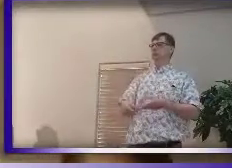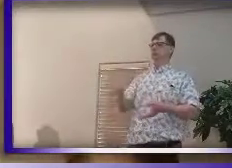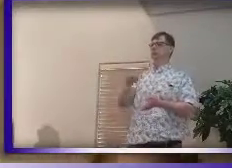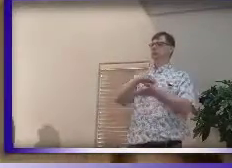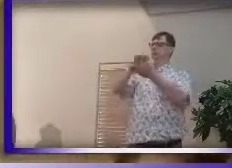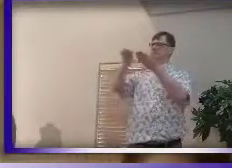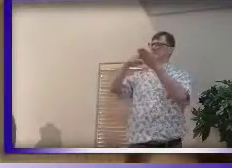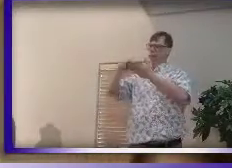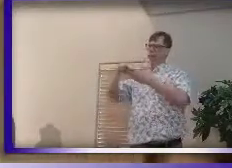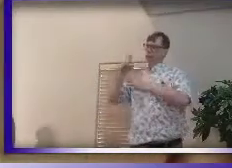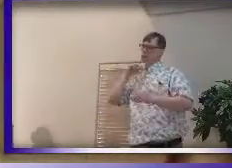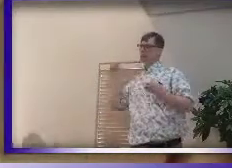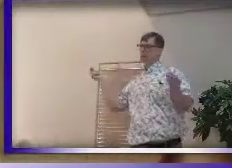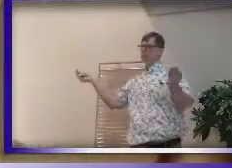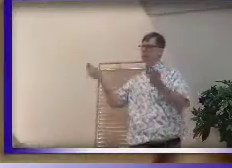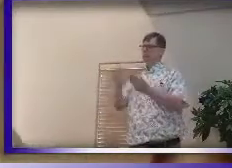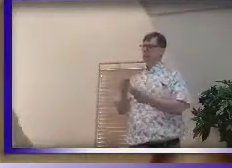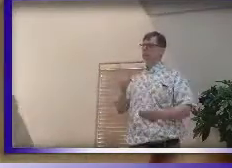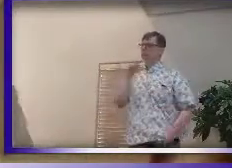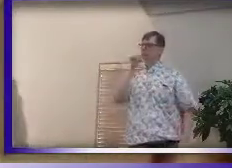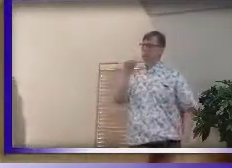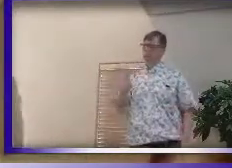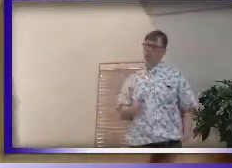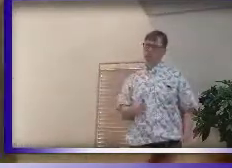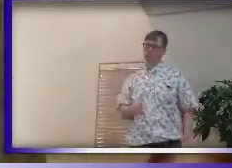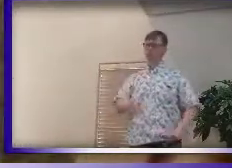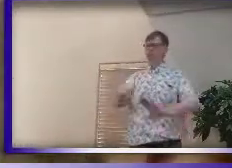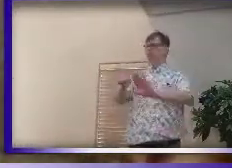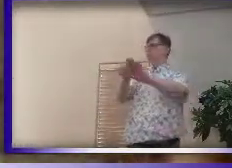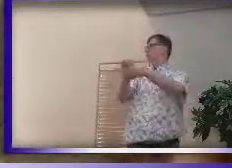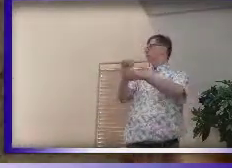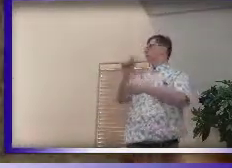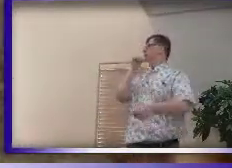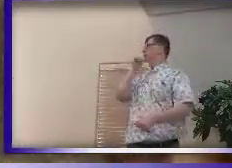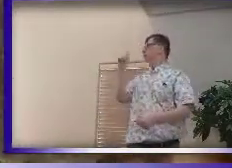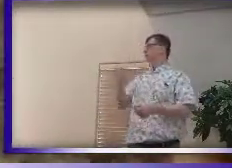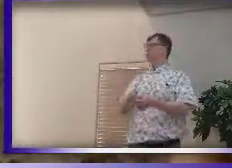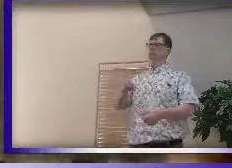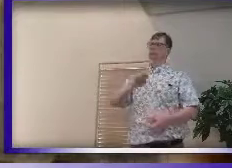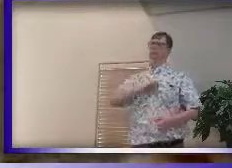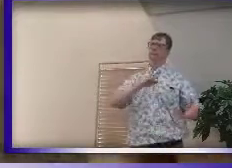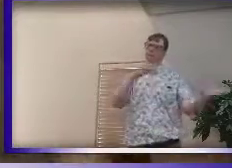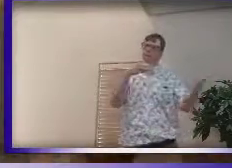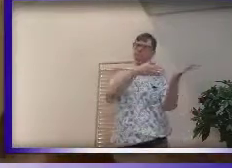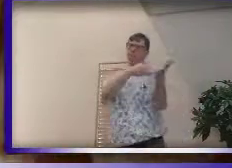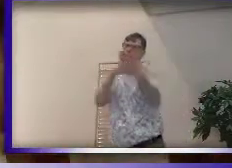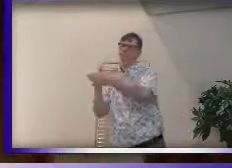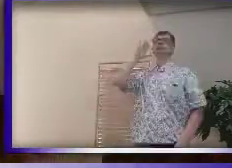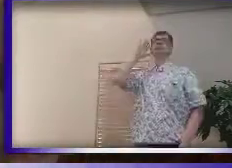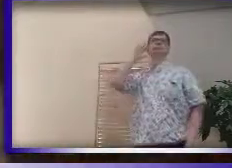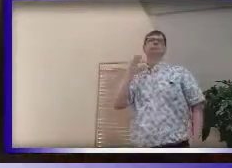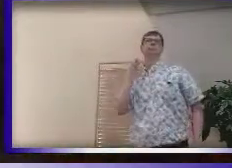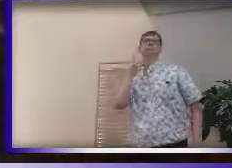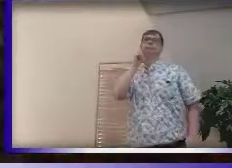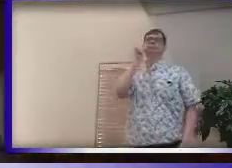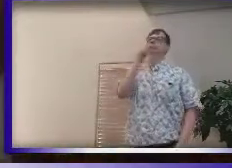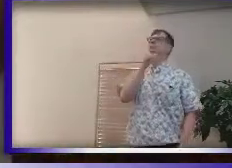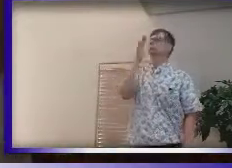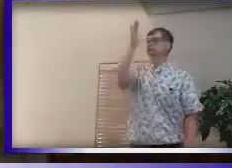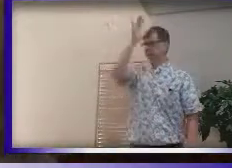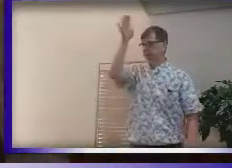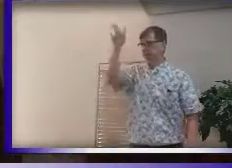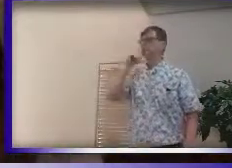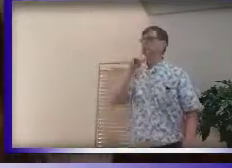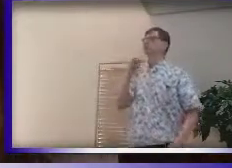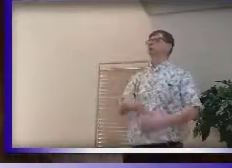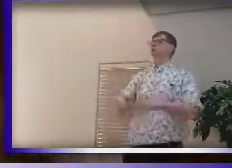well. So, my challenge to you, ladies and gentlemen, is to make Jackson run from over here